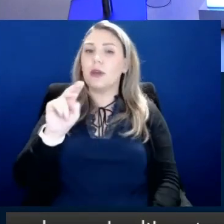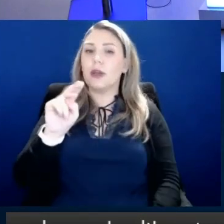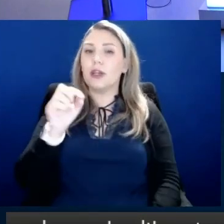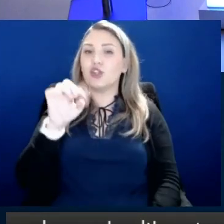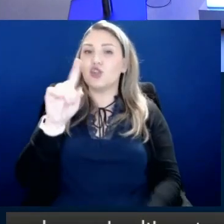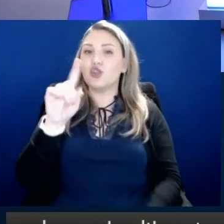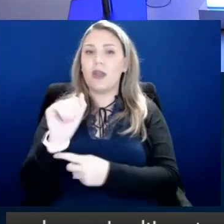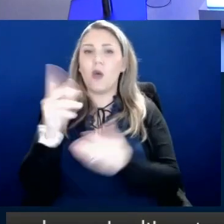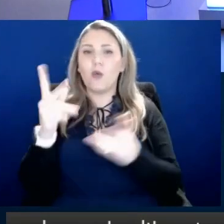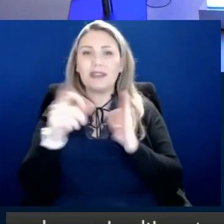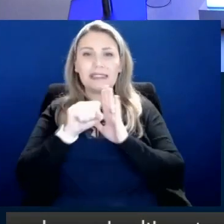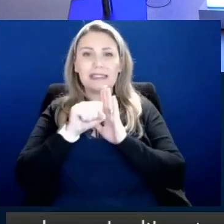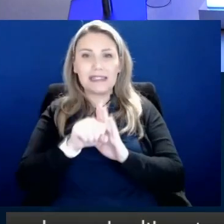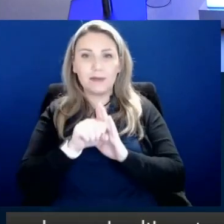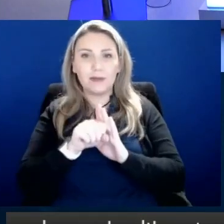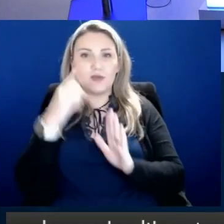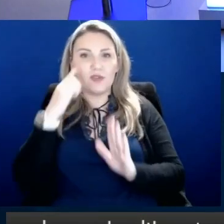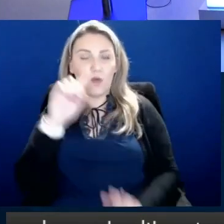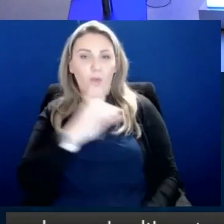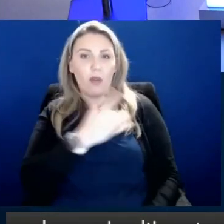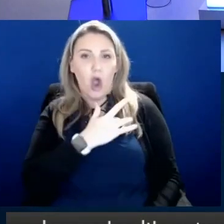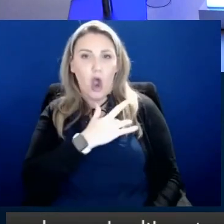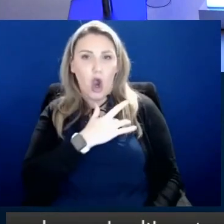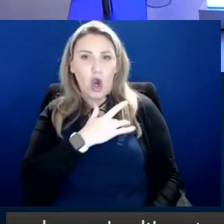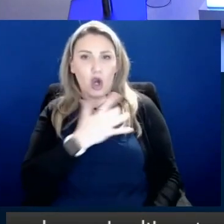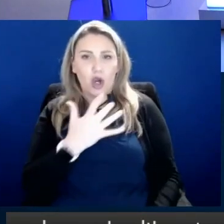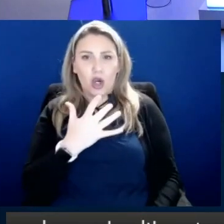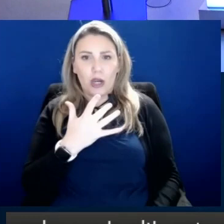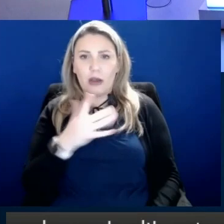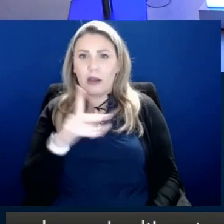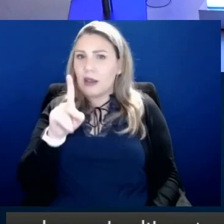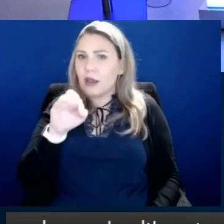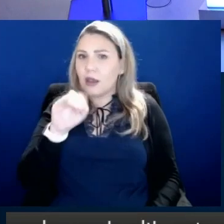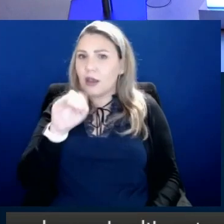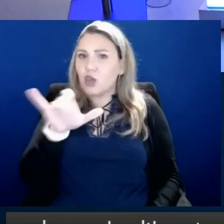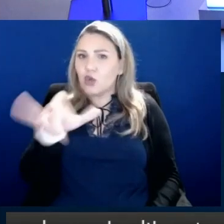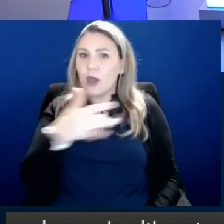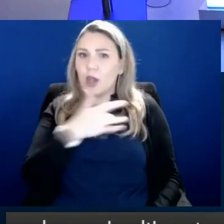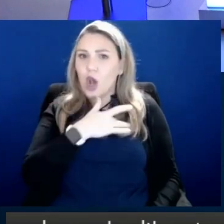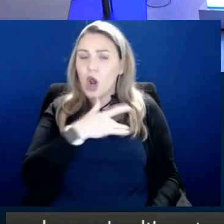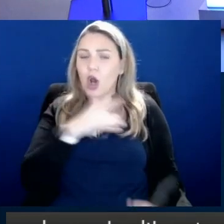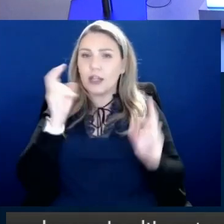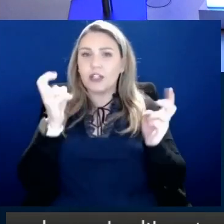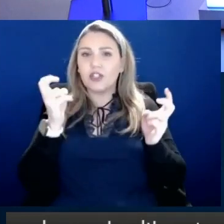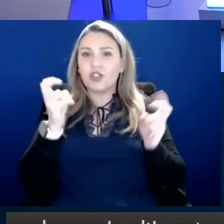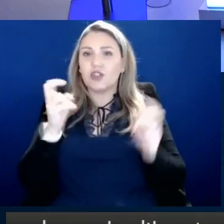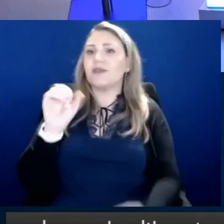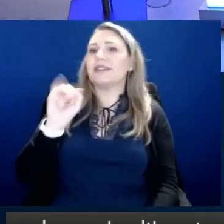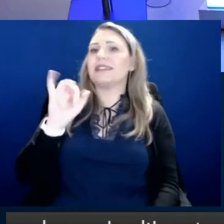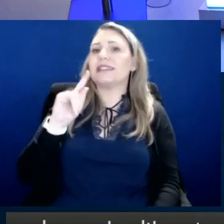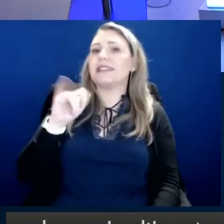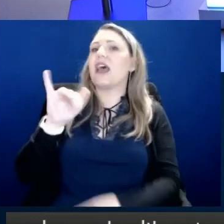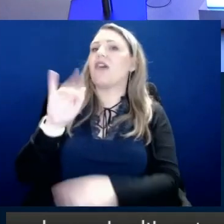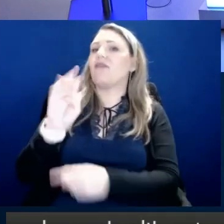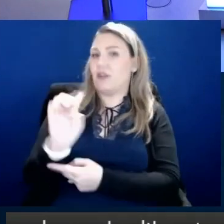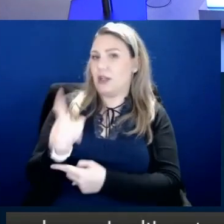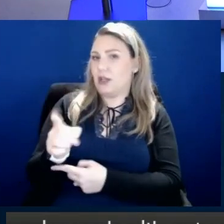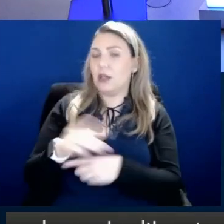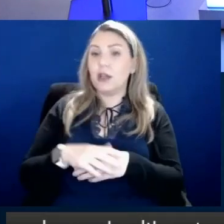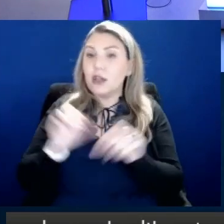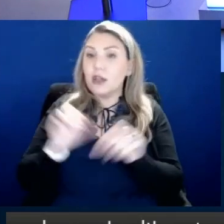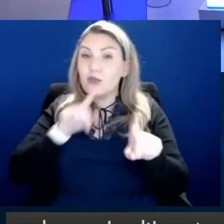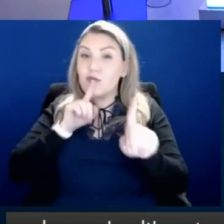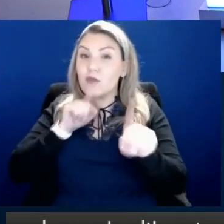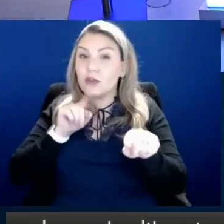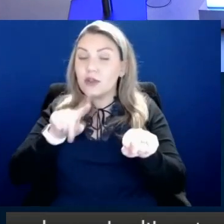haul COVID to the heart? Kelly, was it you that was having heart issues? No, it was Stephanie. Stephanie, can you answer that question for